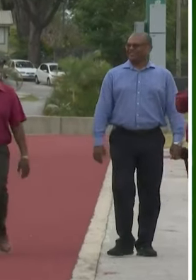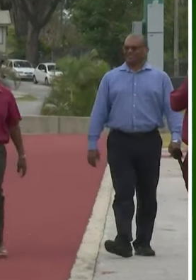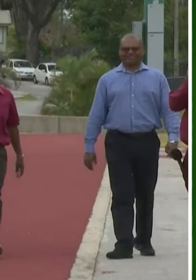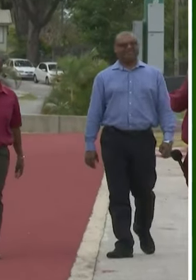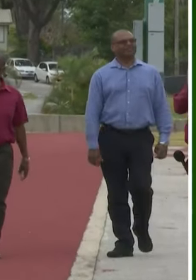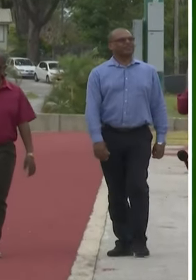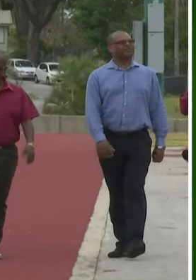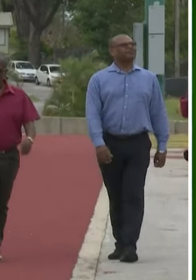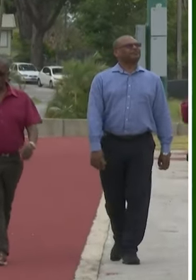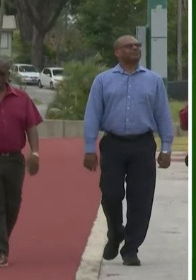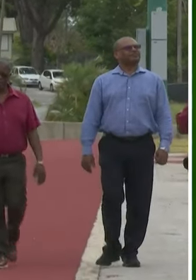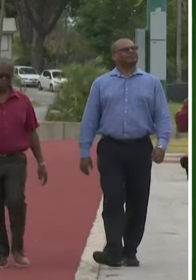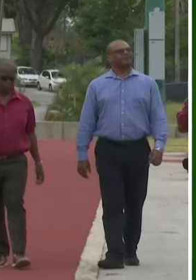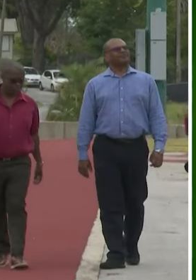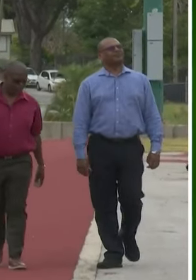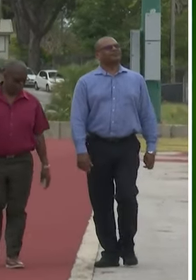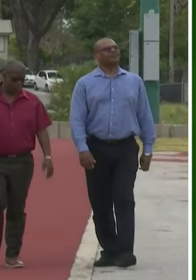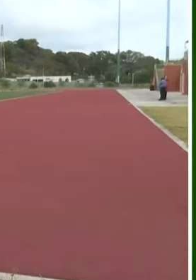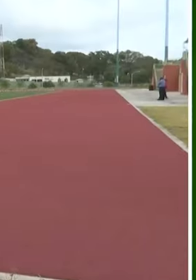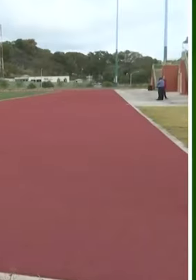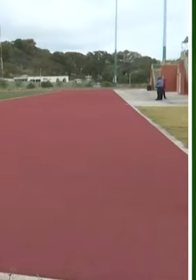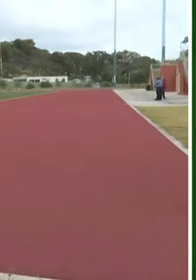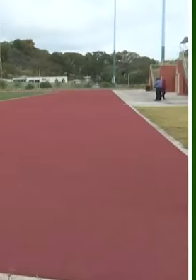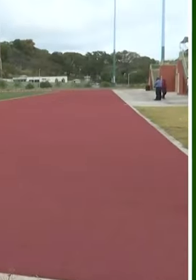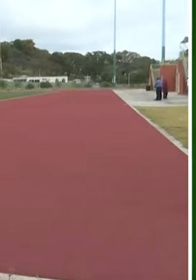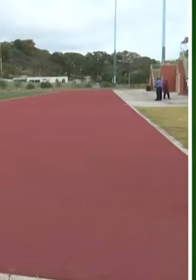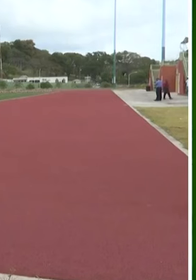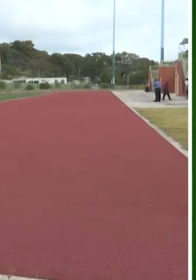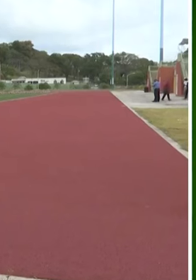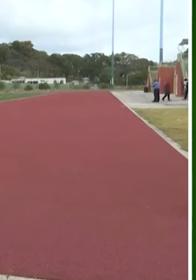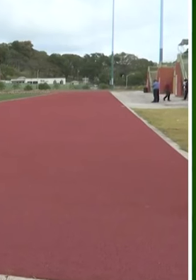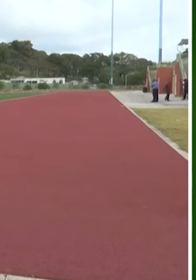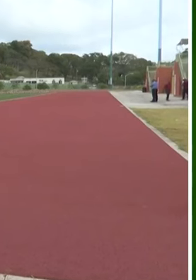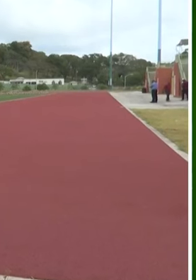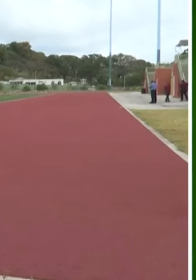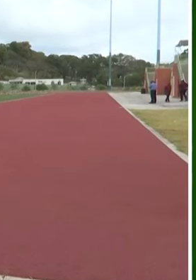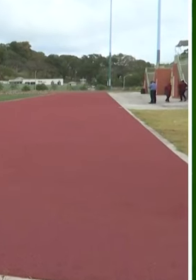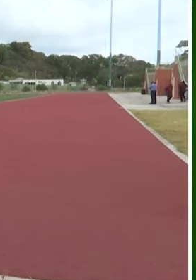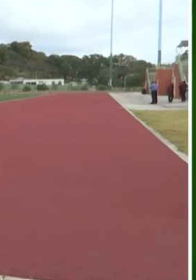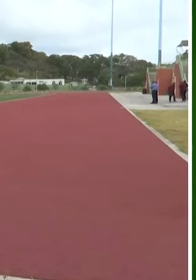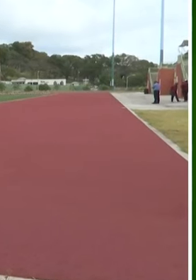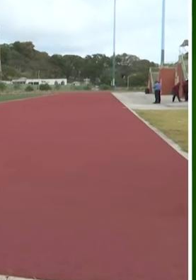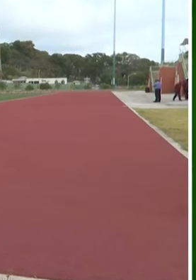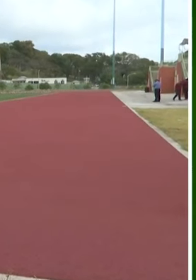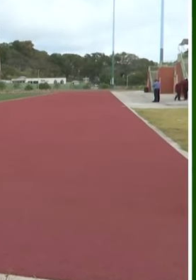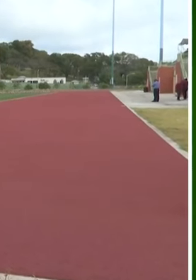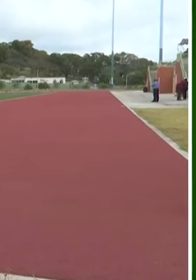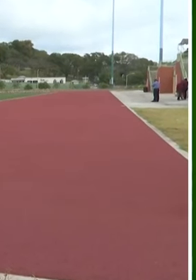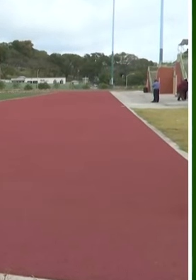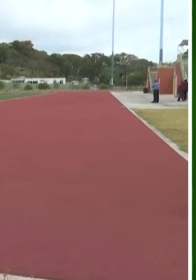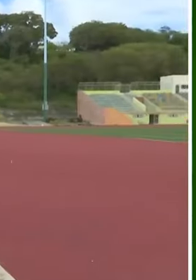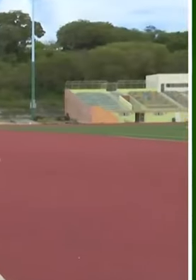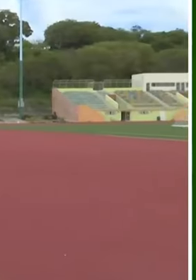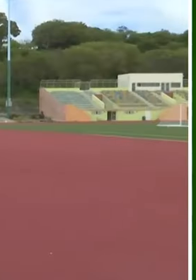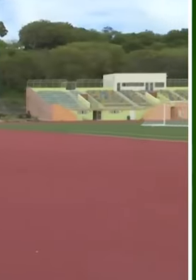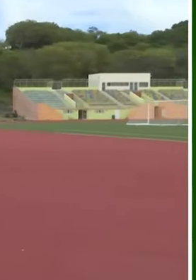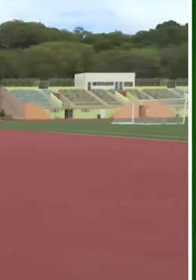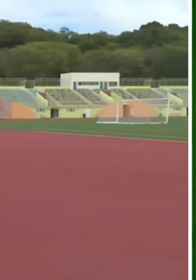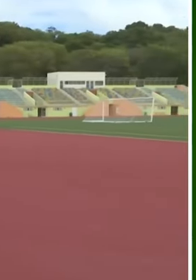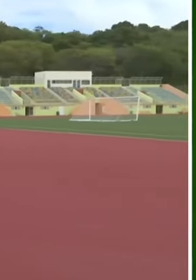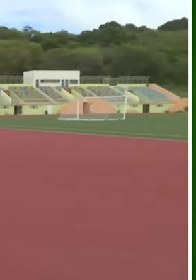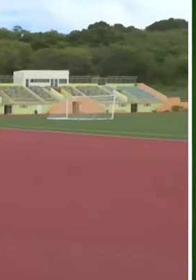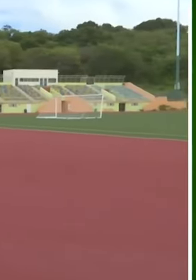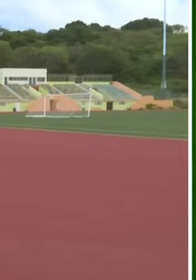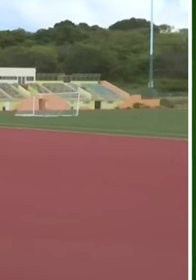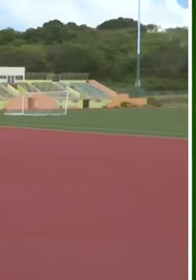commissioner responsible for community sports Sean Burke and UWA's director of marketing and communication Charleston Lovell, toured the facility and